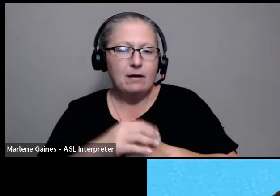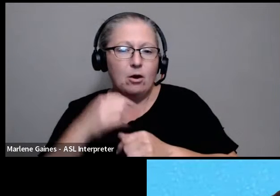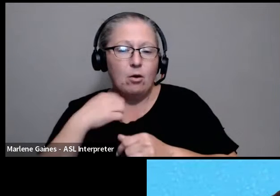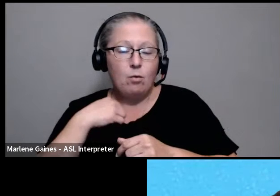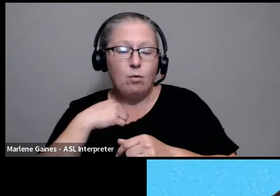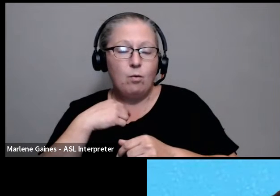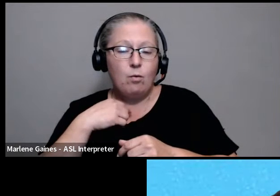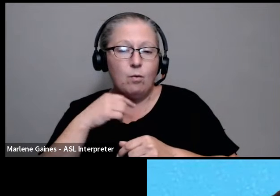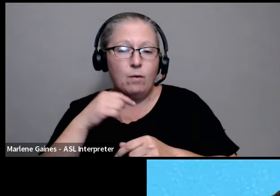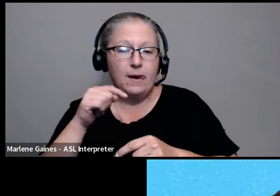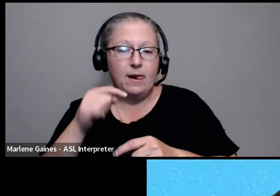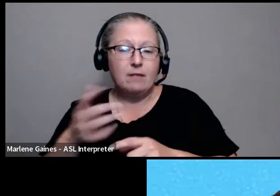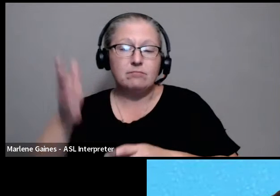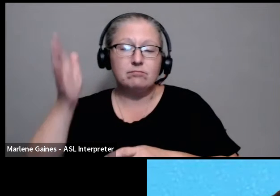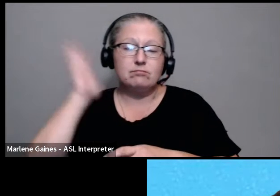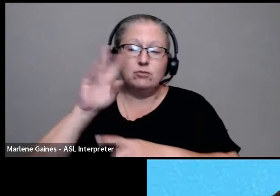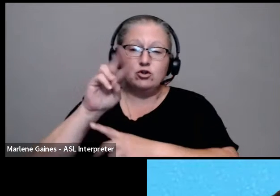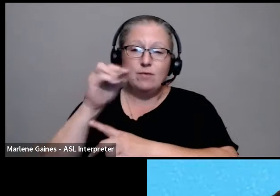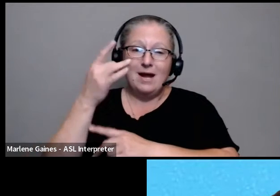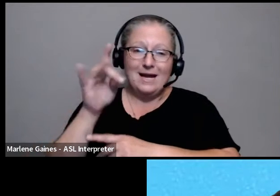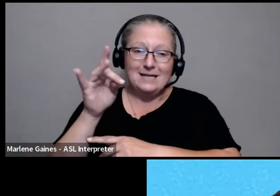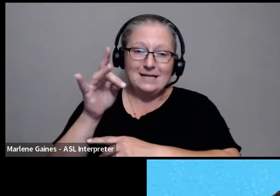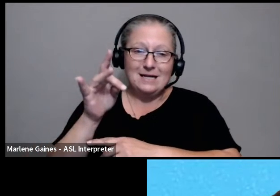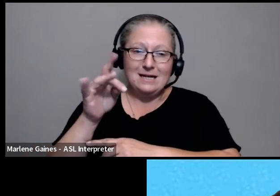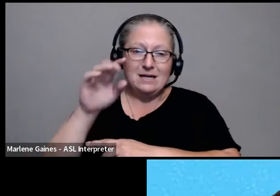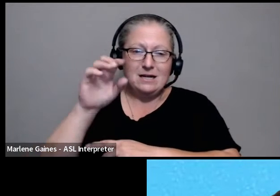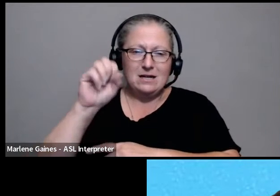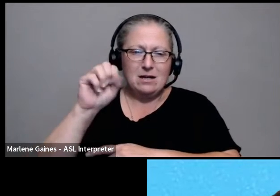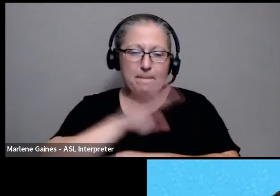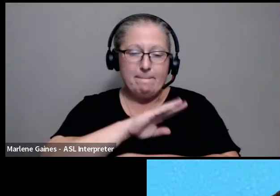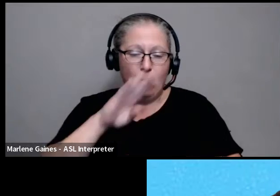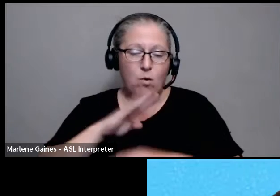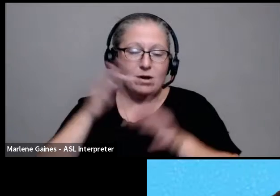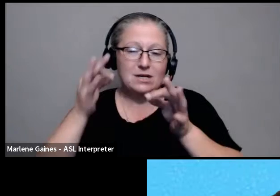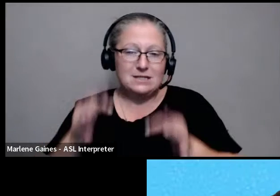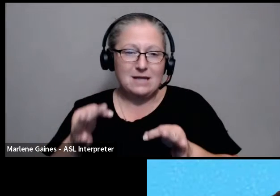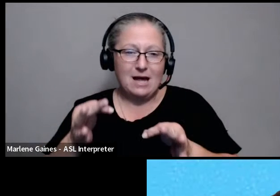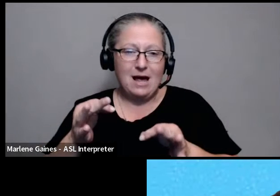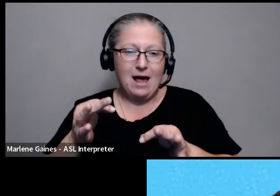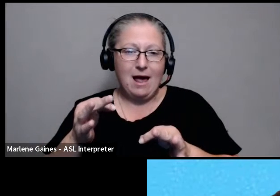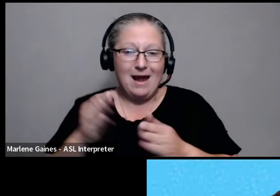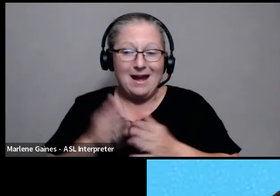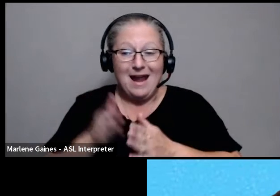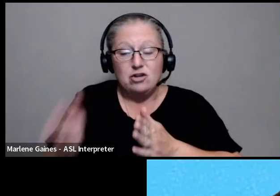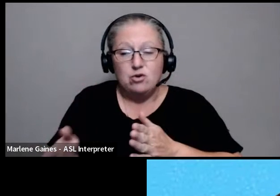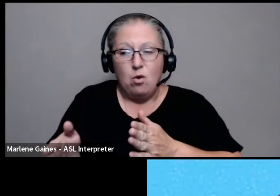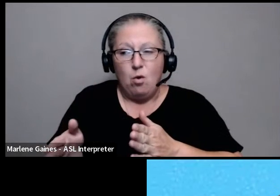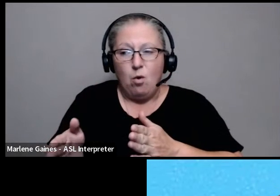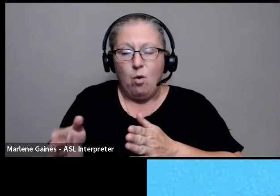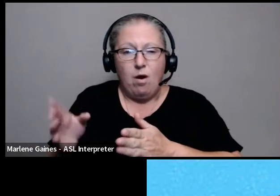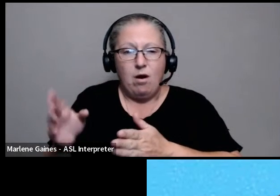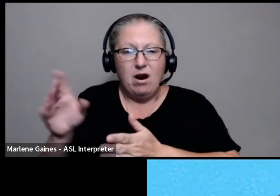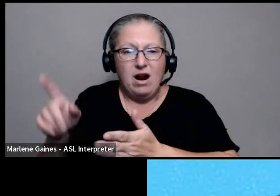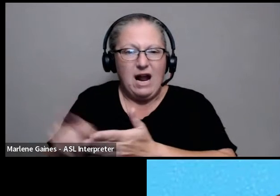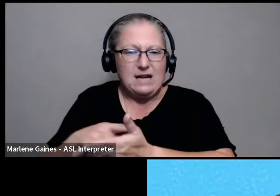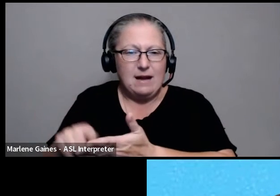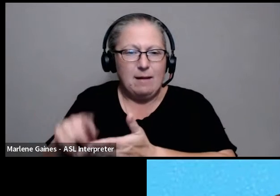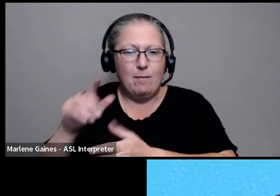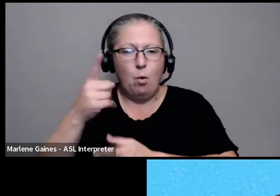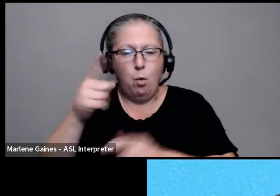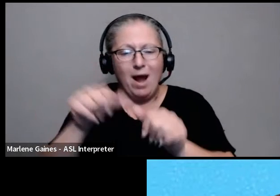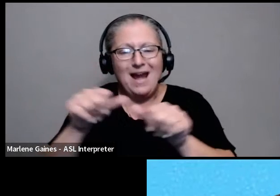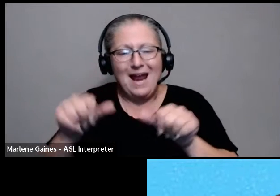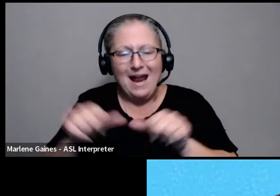back to 2018. This board decided to condemn the property next door, approximately an acre of property to